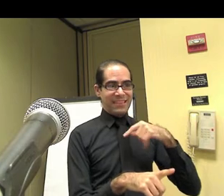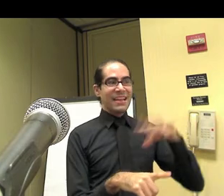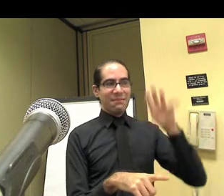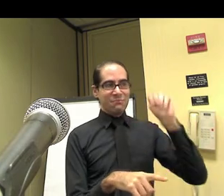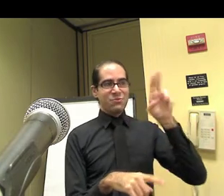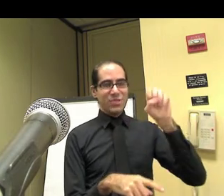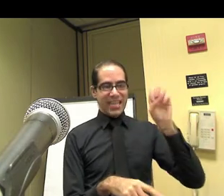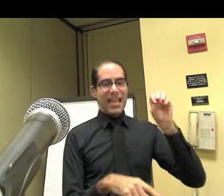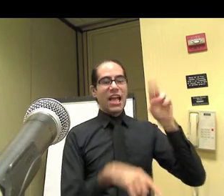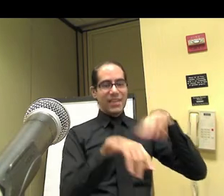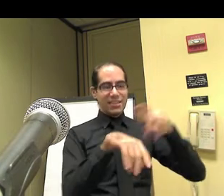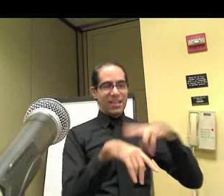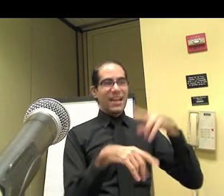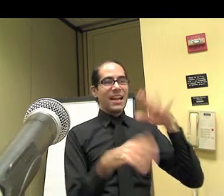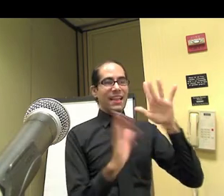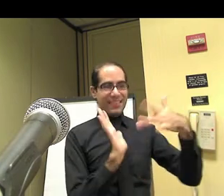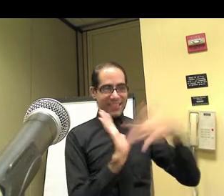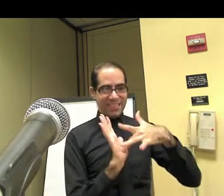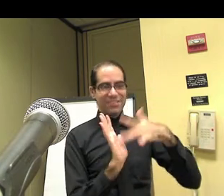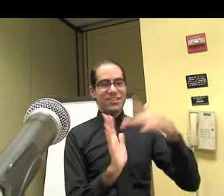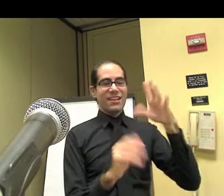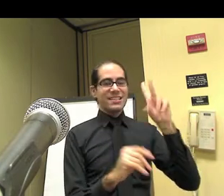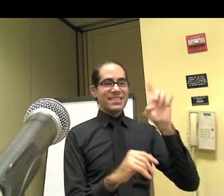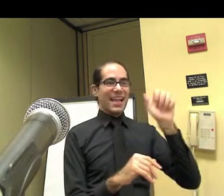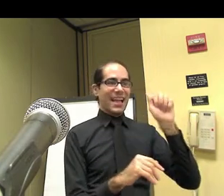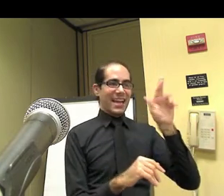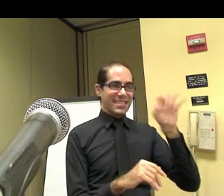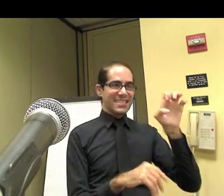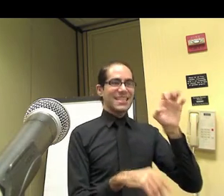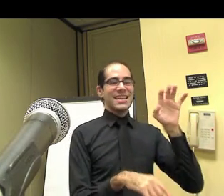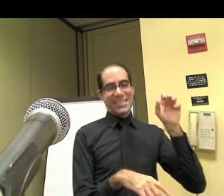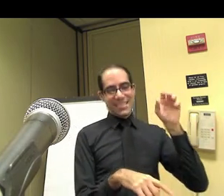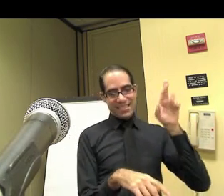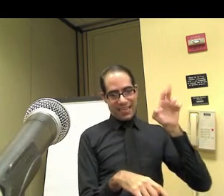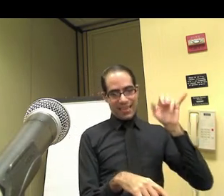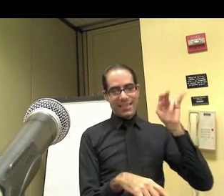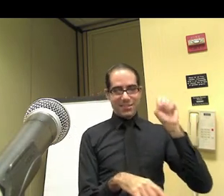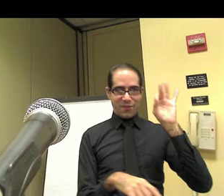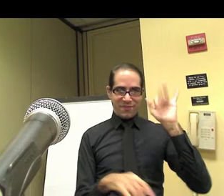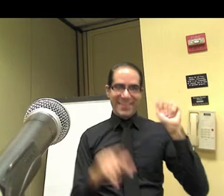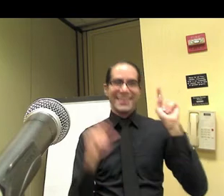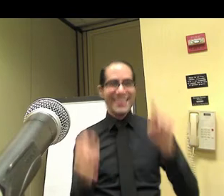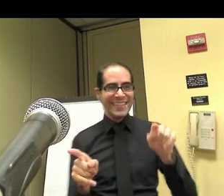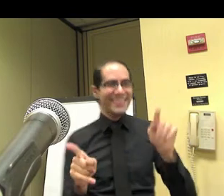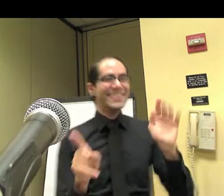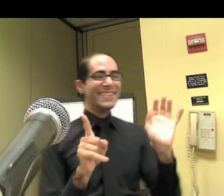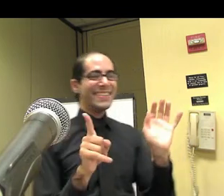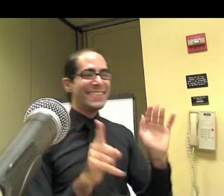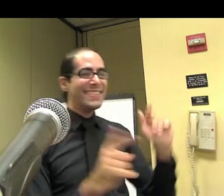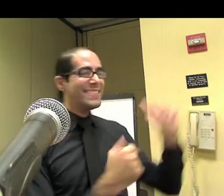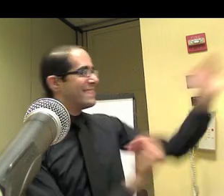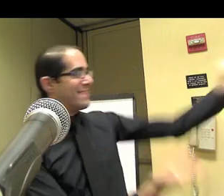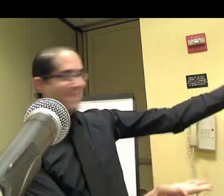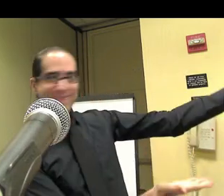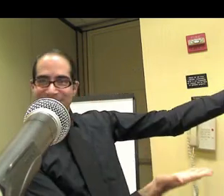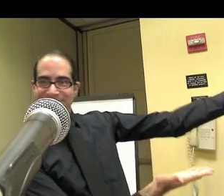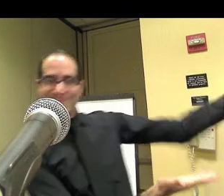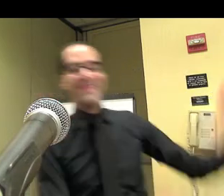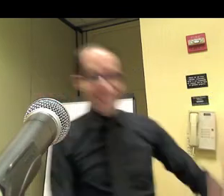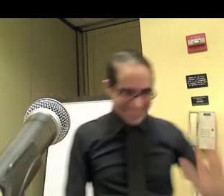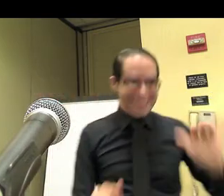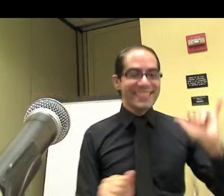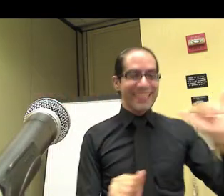has, you see the name up here that the interpreter cannot say. And so so that